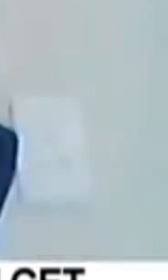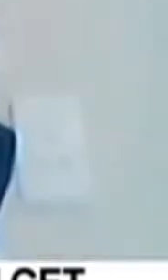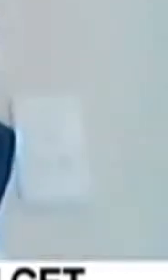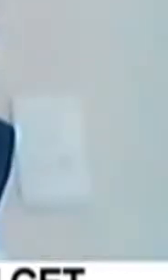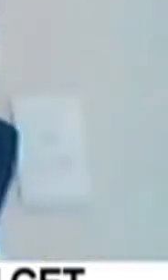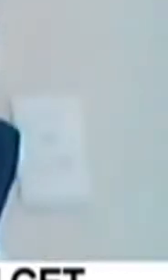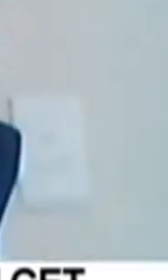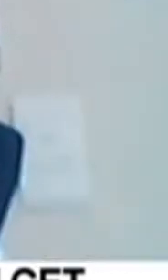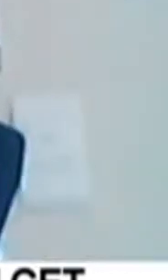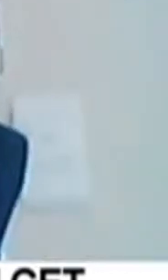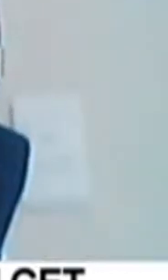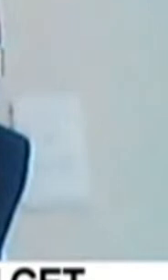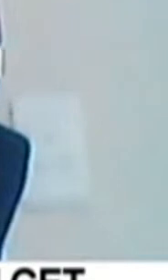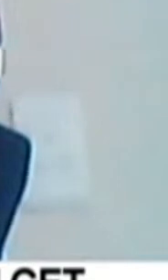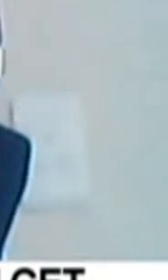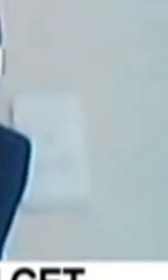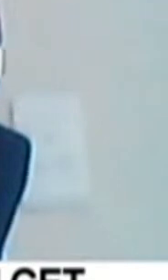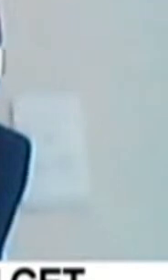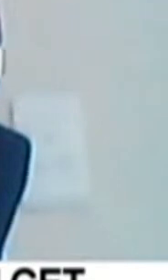Hi, good morning.